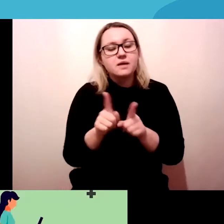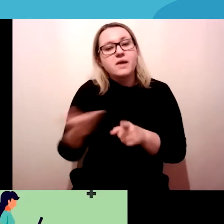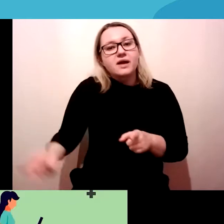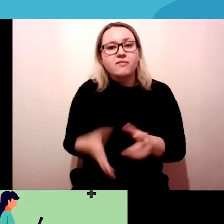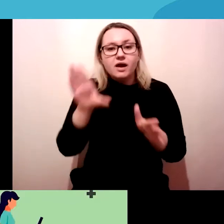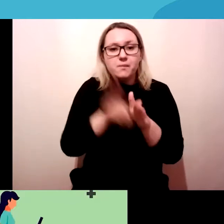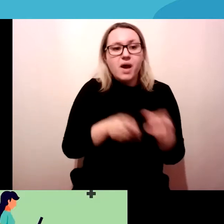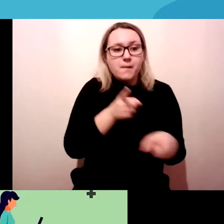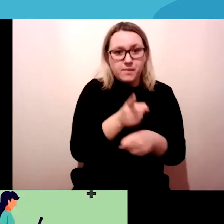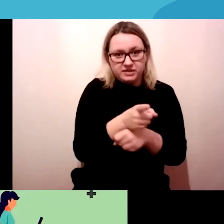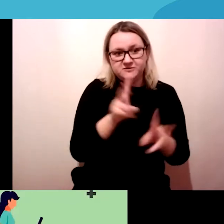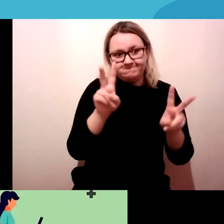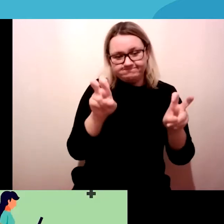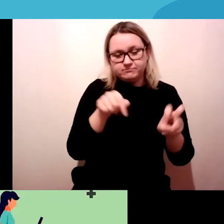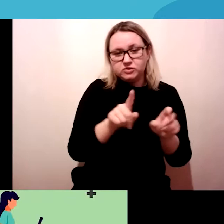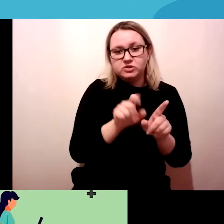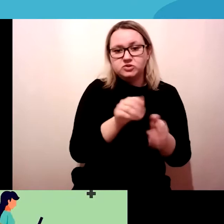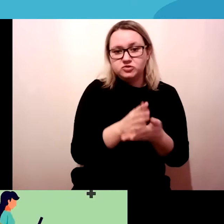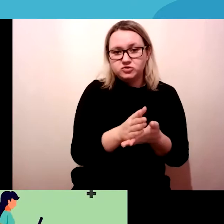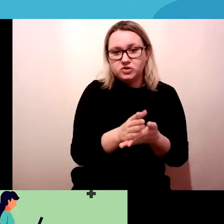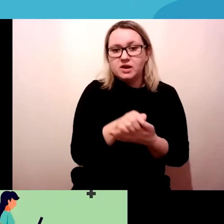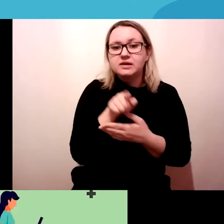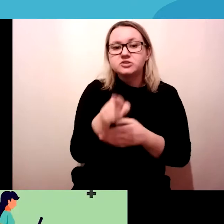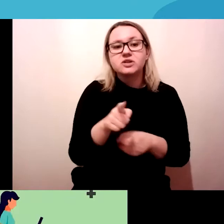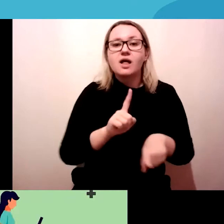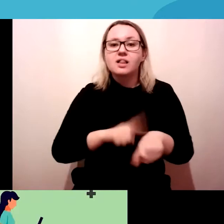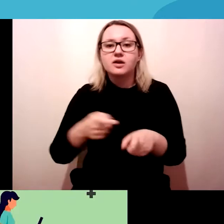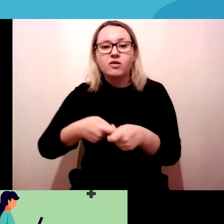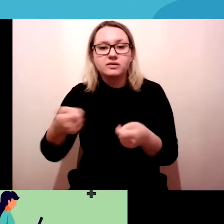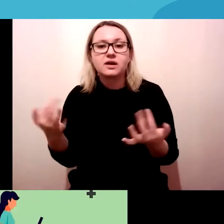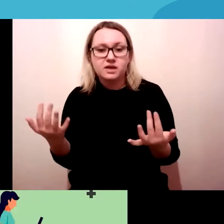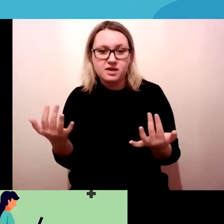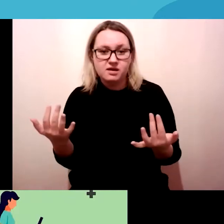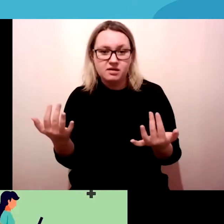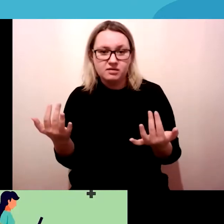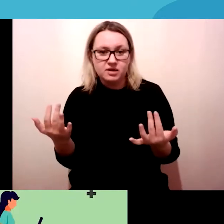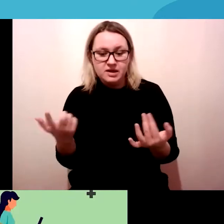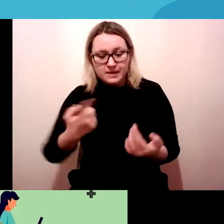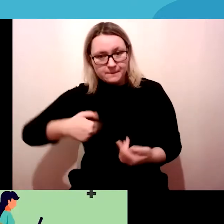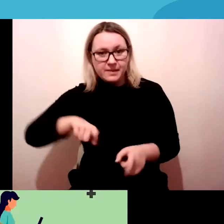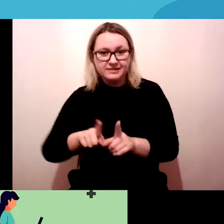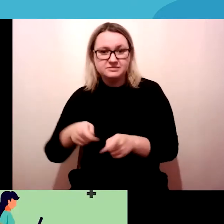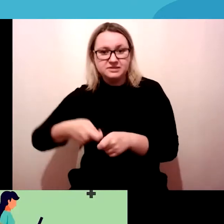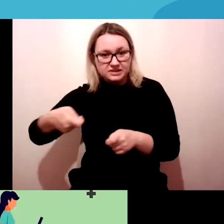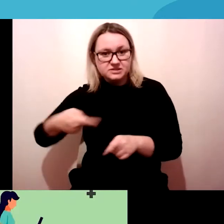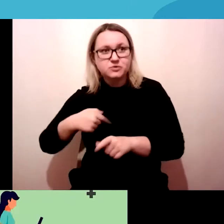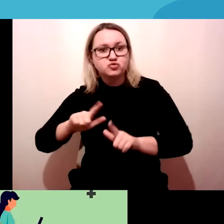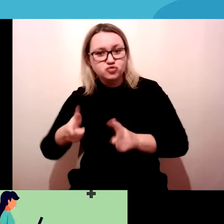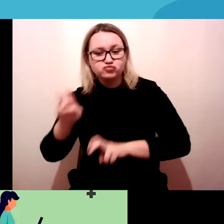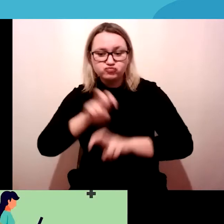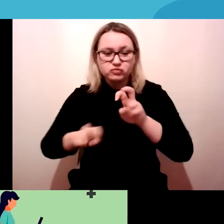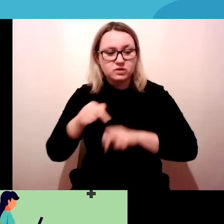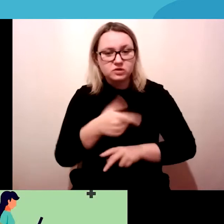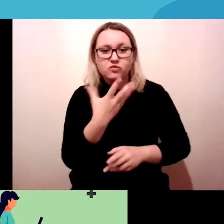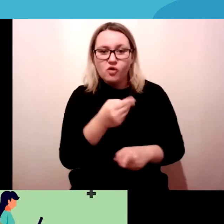livingwithoutbullying.com. You said that this project is continuous, so for how long it will continue? Yes, it is a